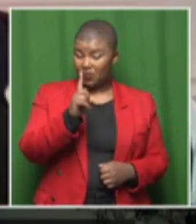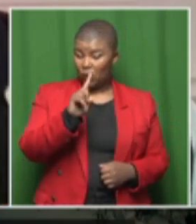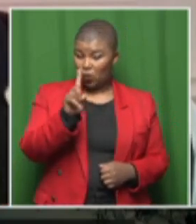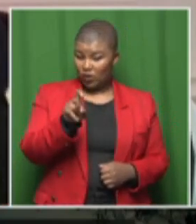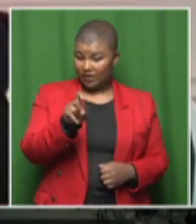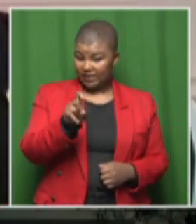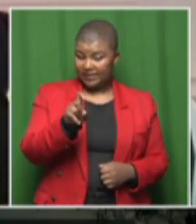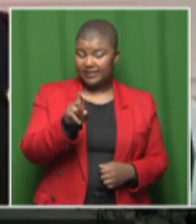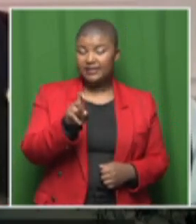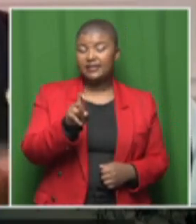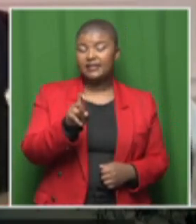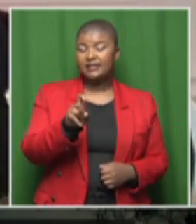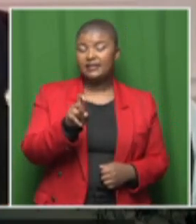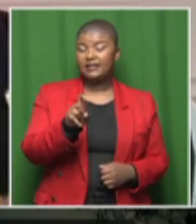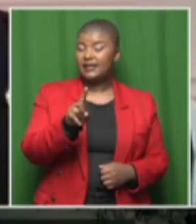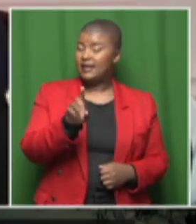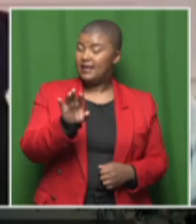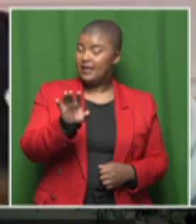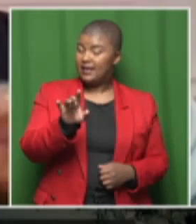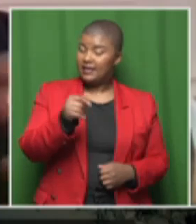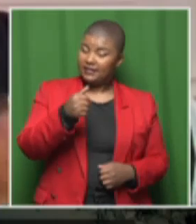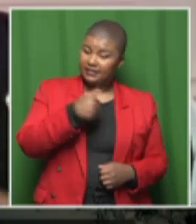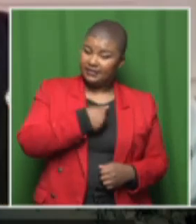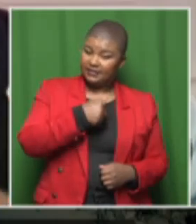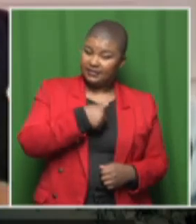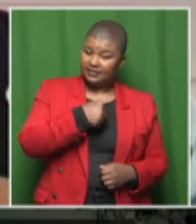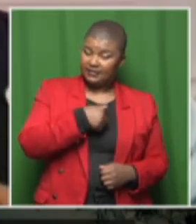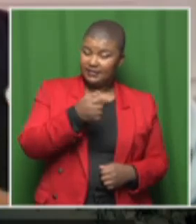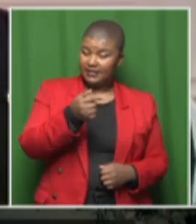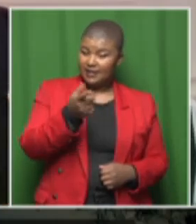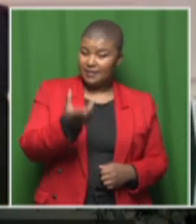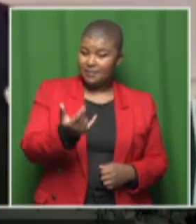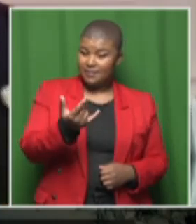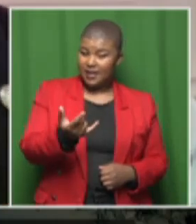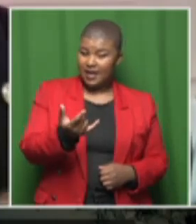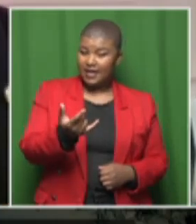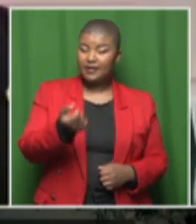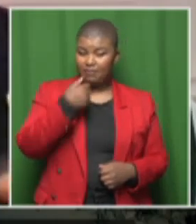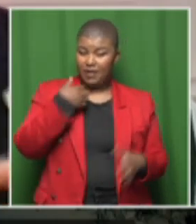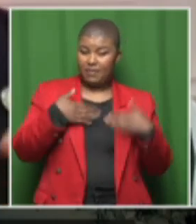are at the moment considering, and I'm glad you